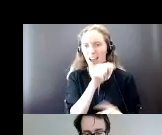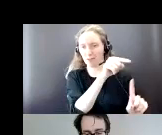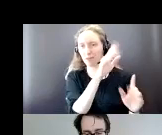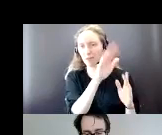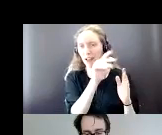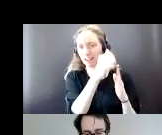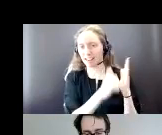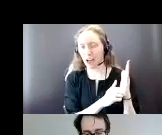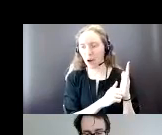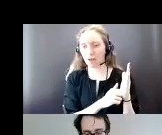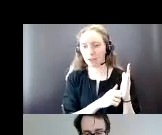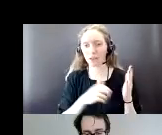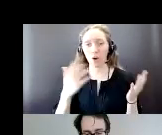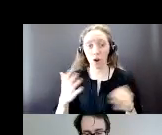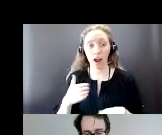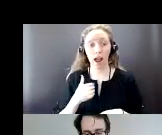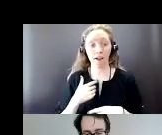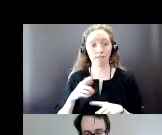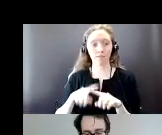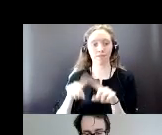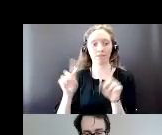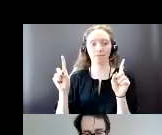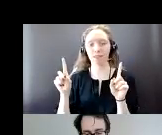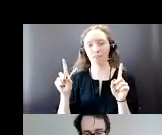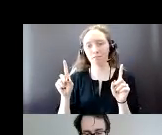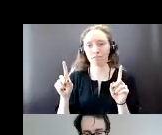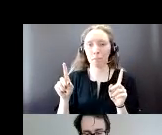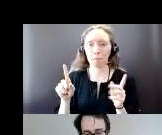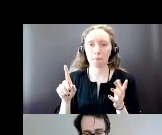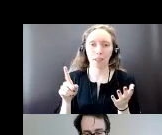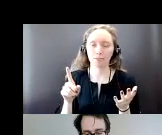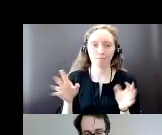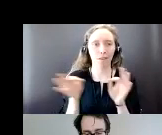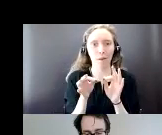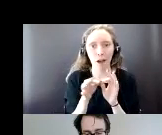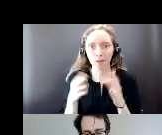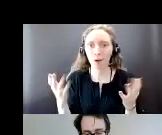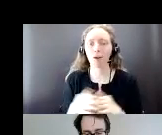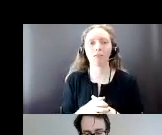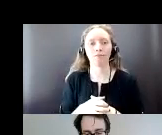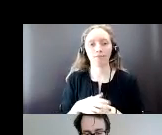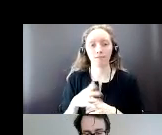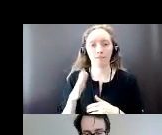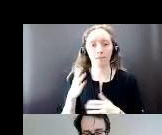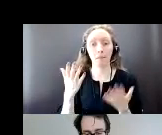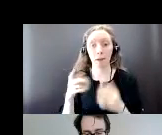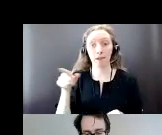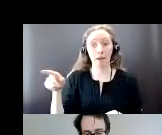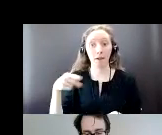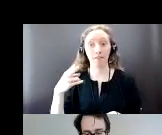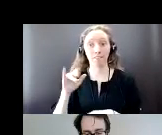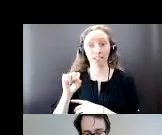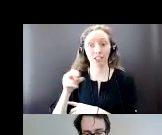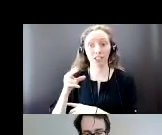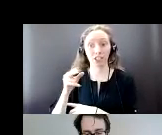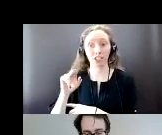And in some cases, that's due to maybe an employee clicking on a phishing email, which gave these fraudsters access to